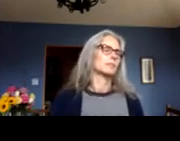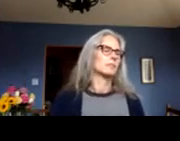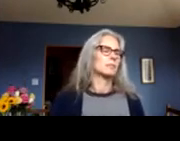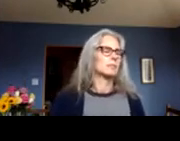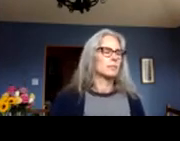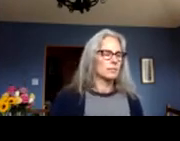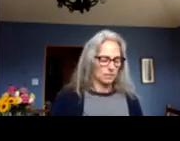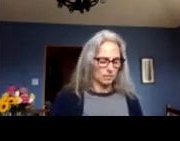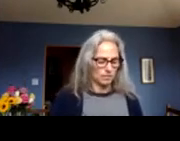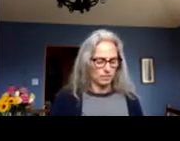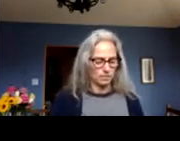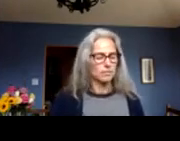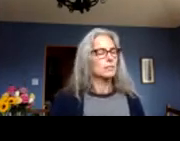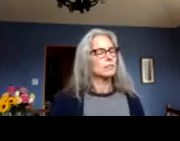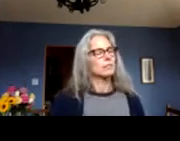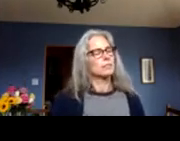Maybe I imagined it. Never mind.